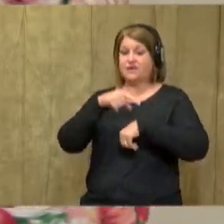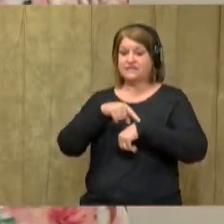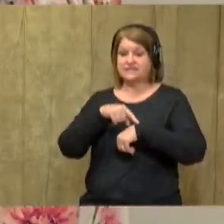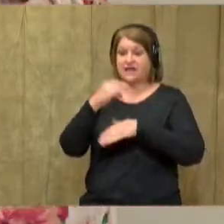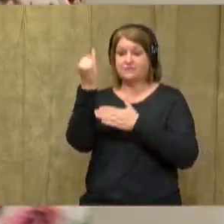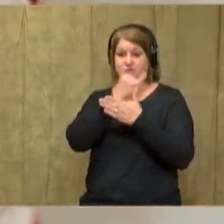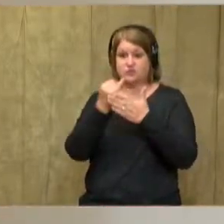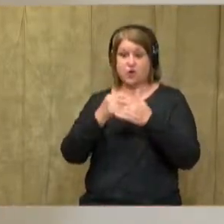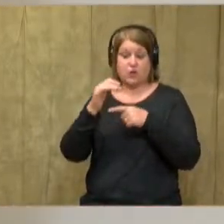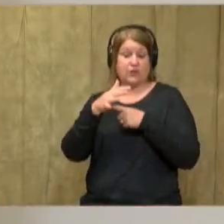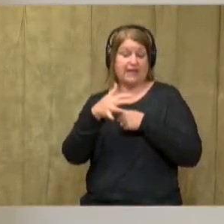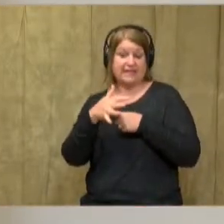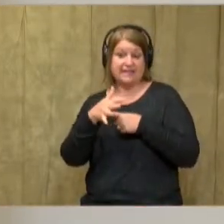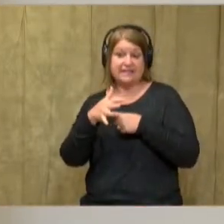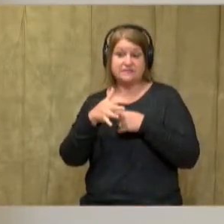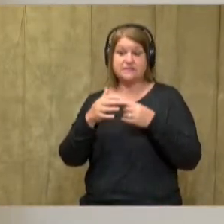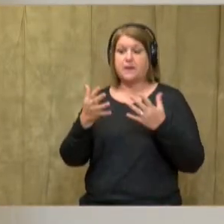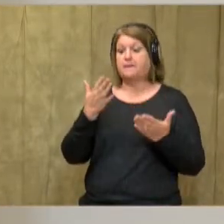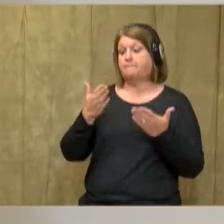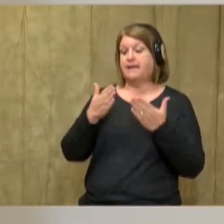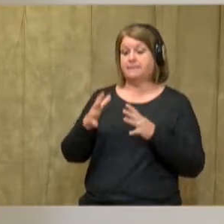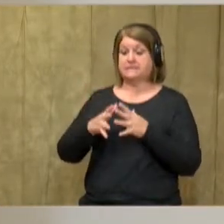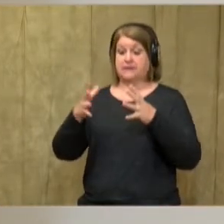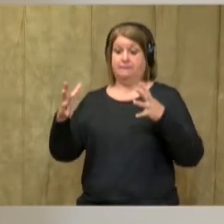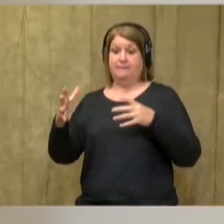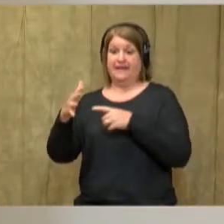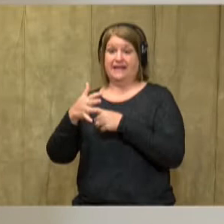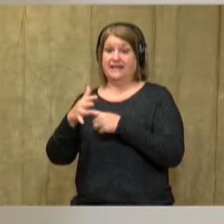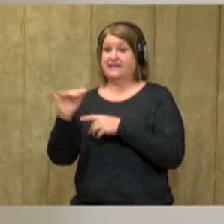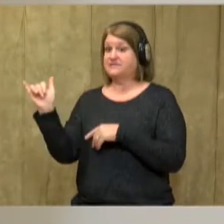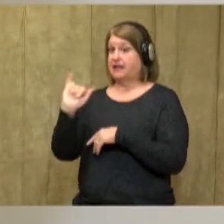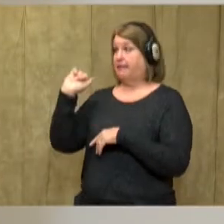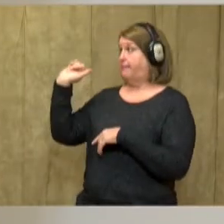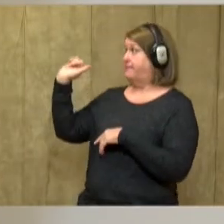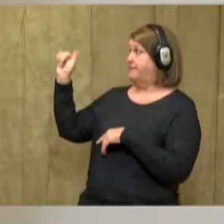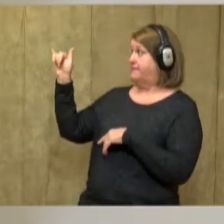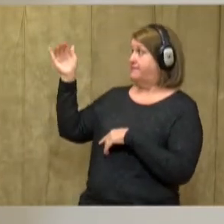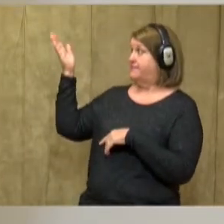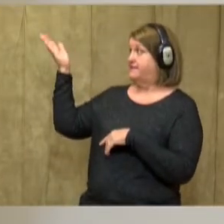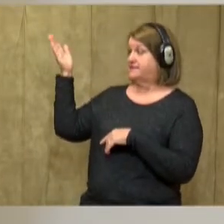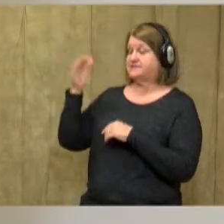leaves. We could make some big leaves like this.